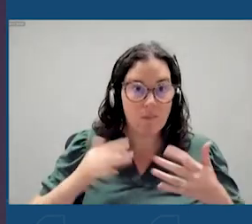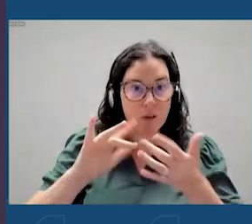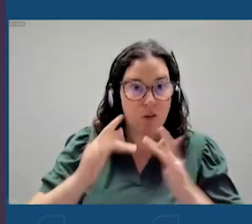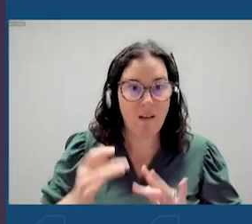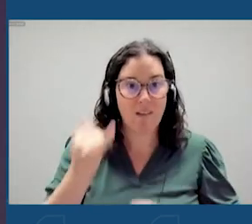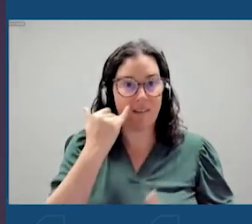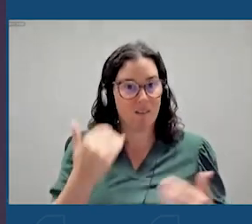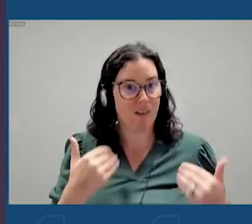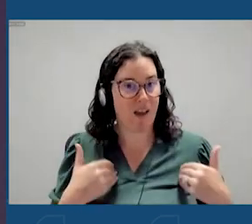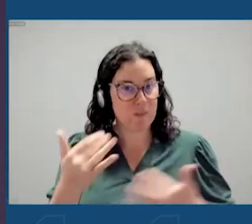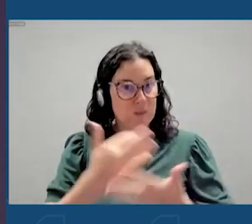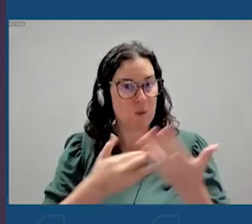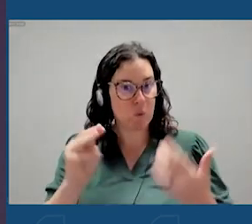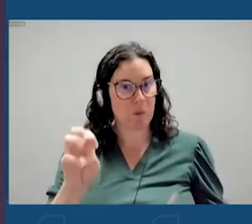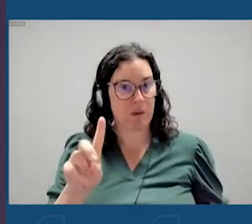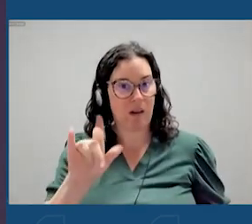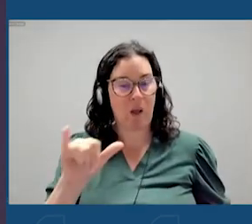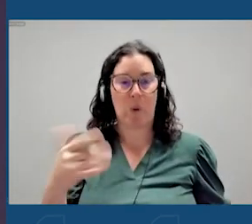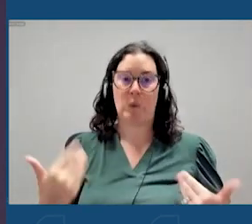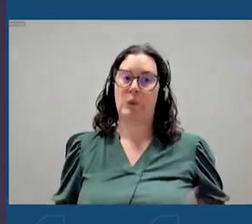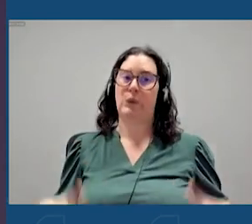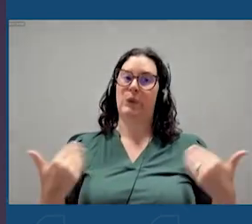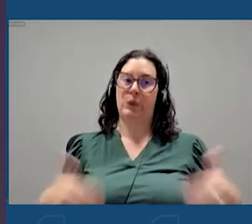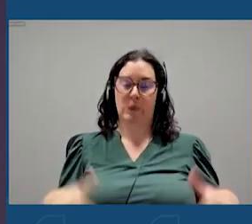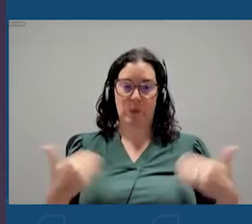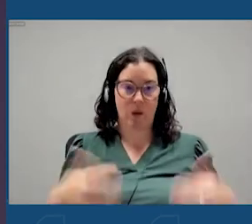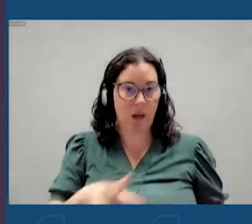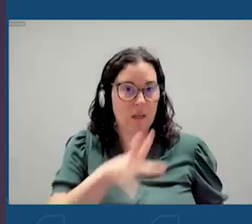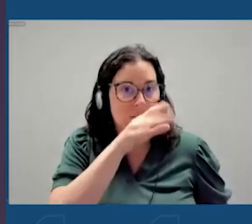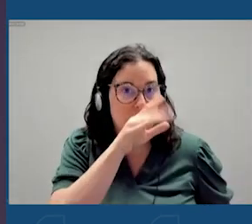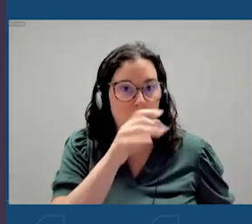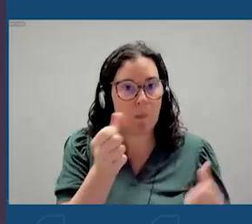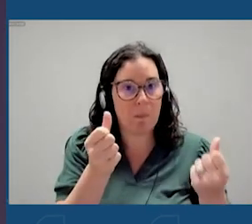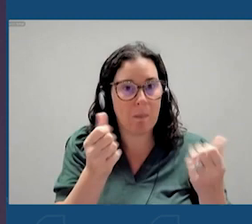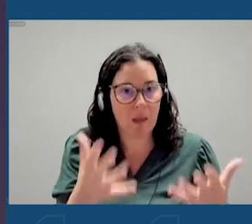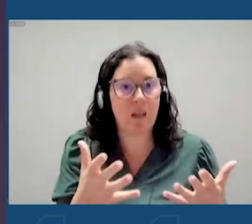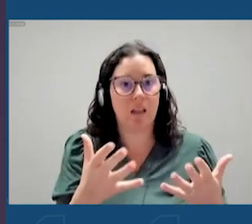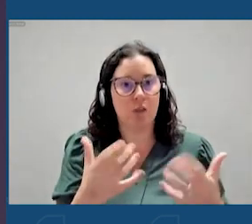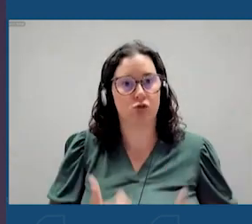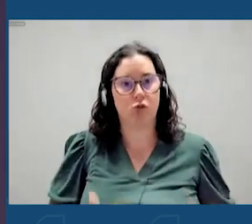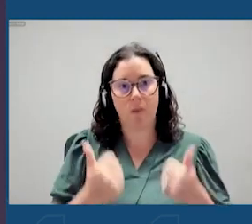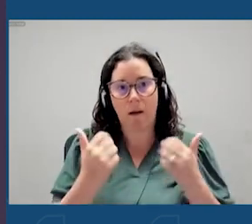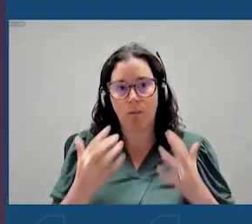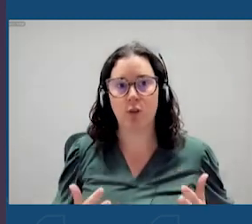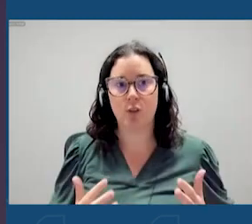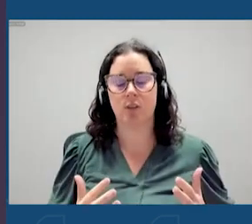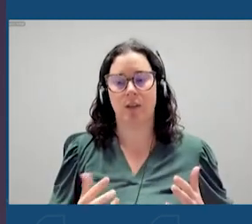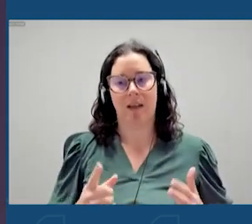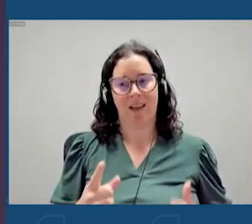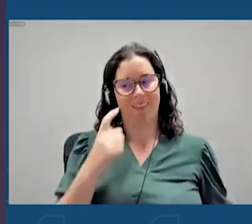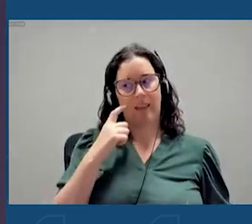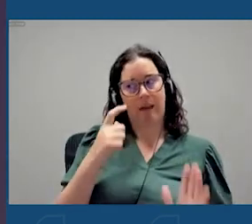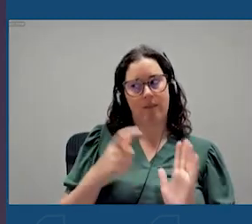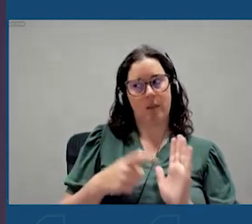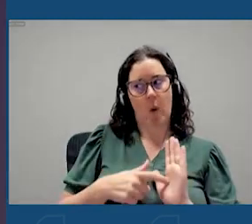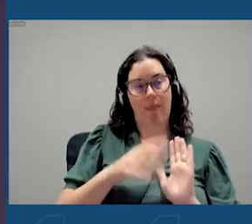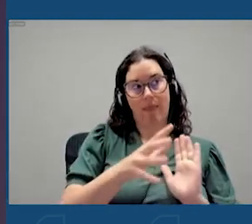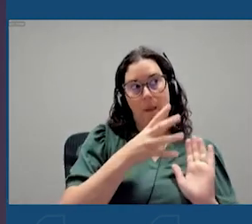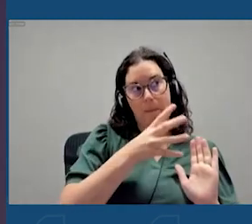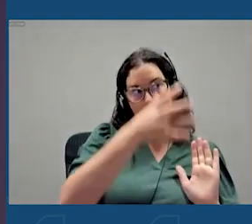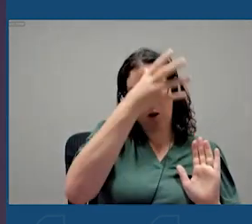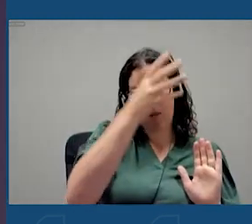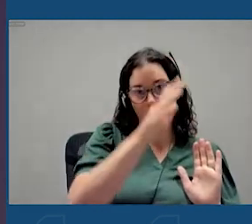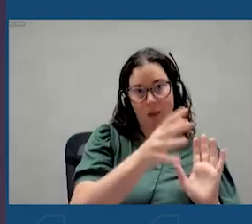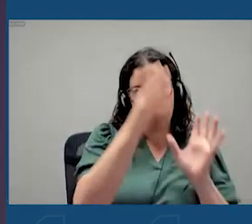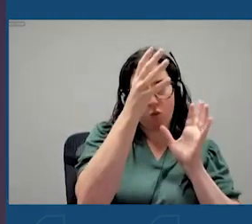I've spoken to many Holocaust survivors, and they see the same winds starting to swirl around that they knew that their parents and grandparents and they saw